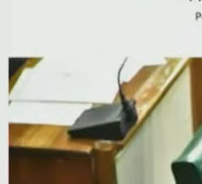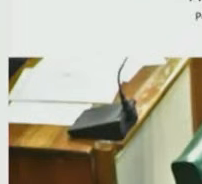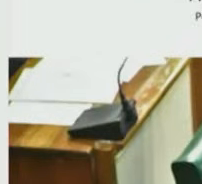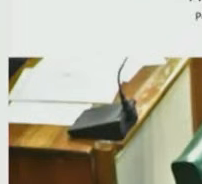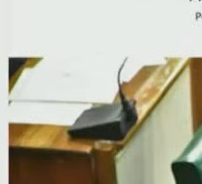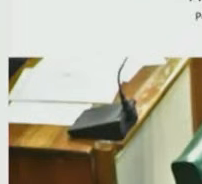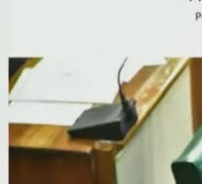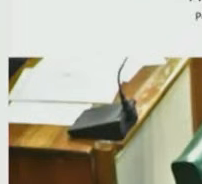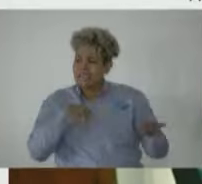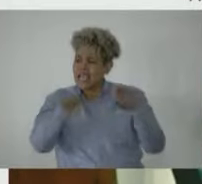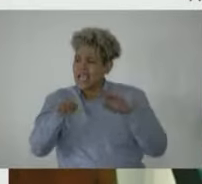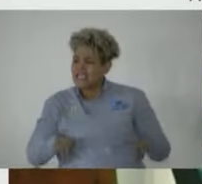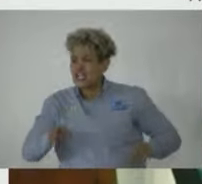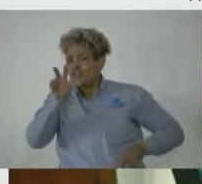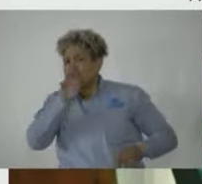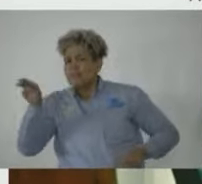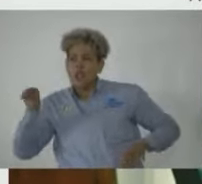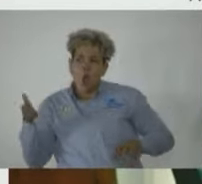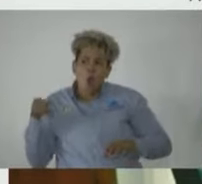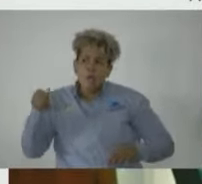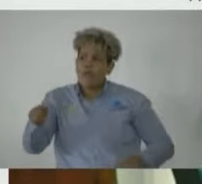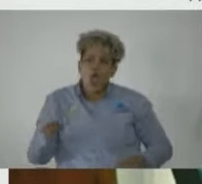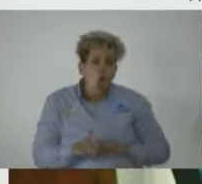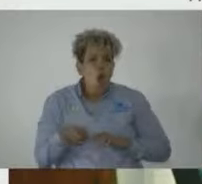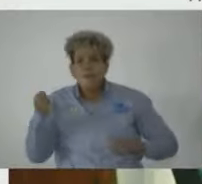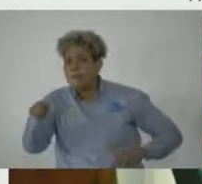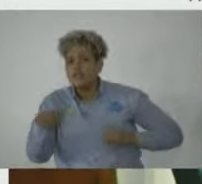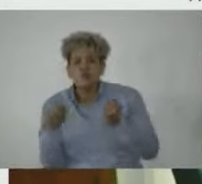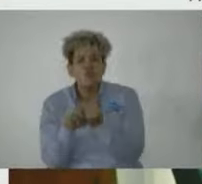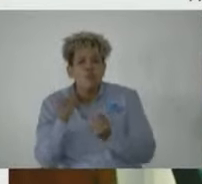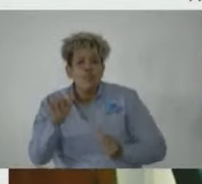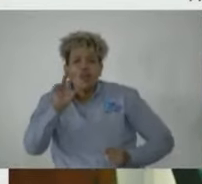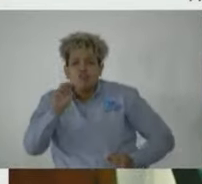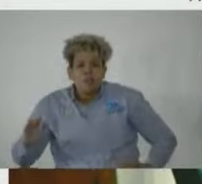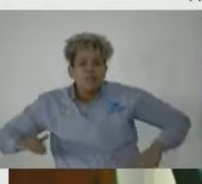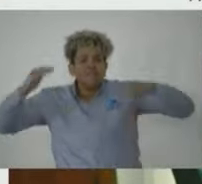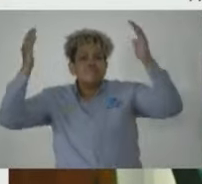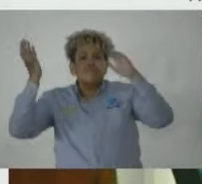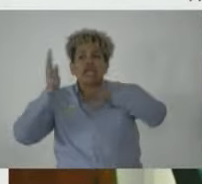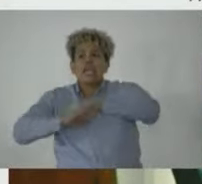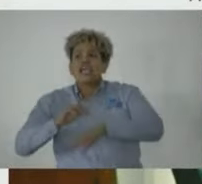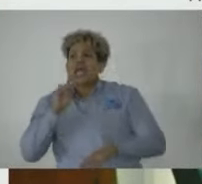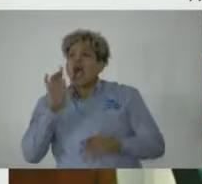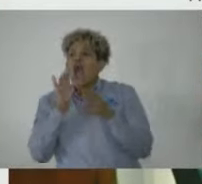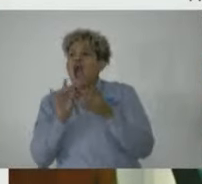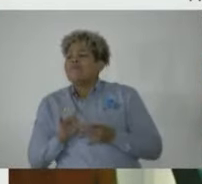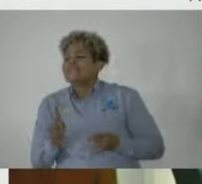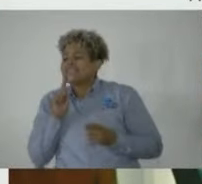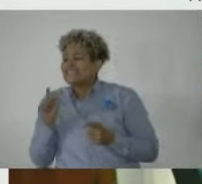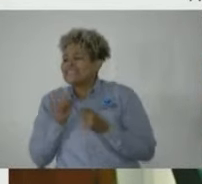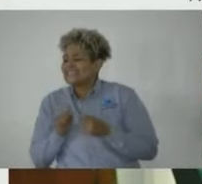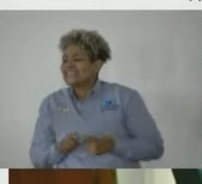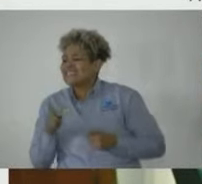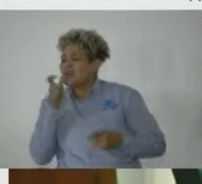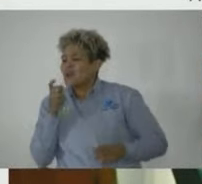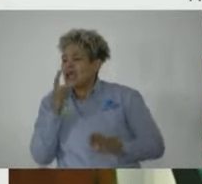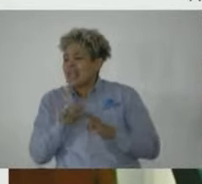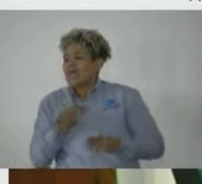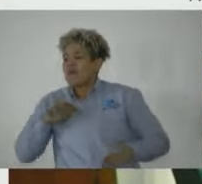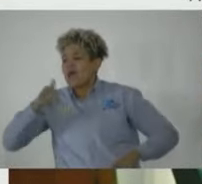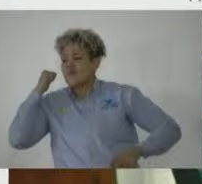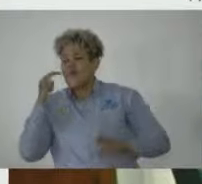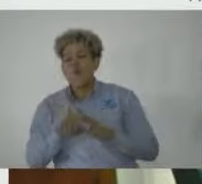Golding must outline 3 million income tax threshold plan in budget presentation. And commentators specifically, who are named and I won't name